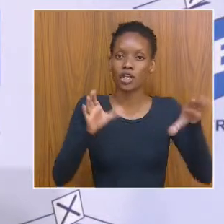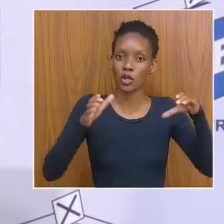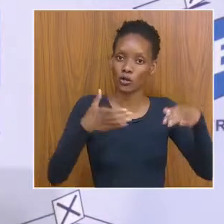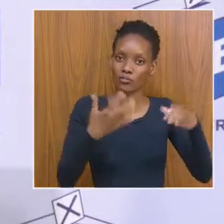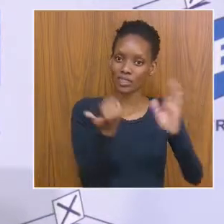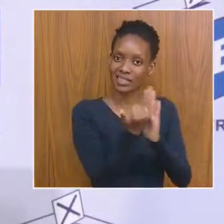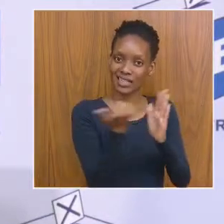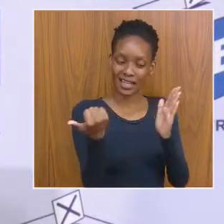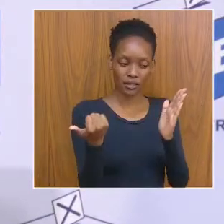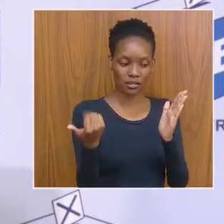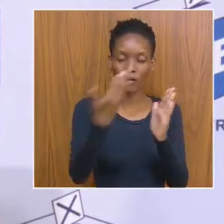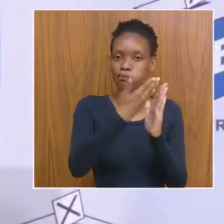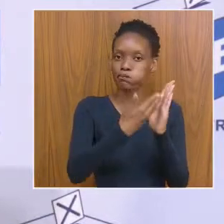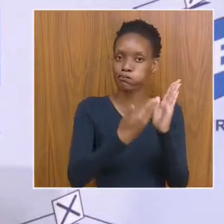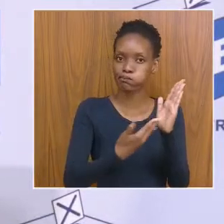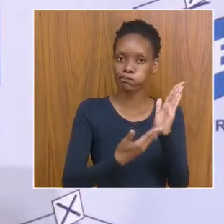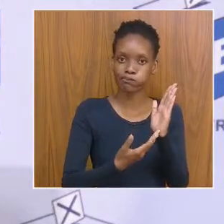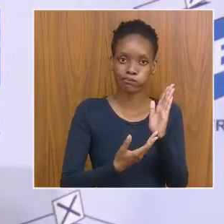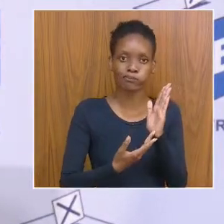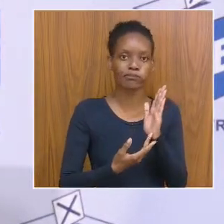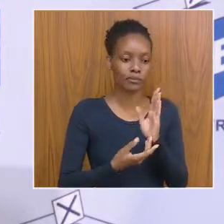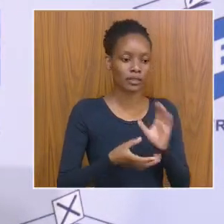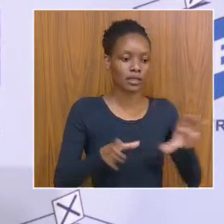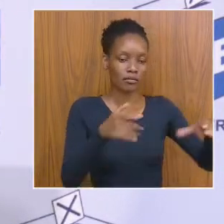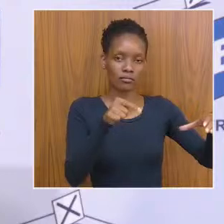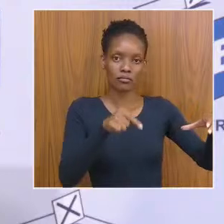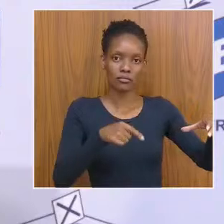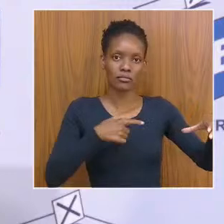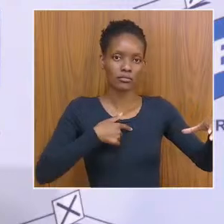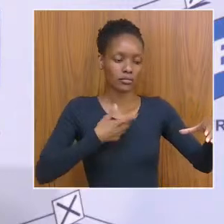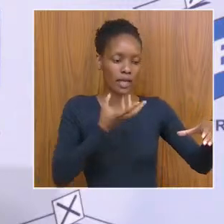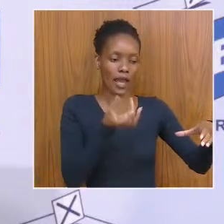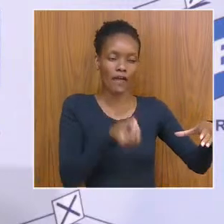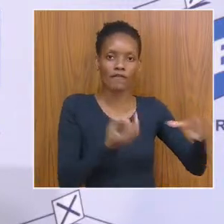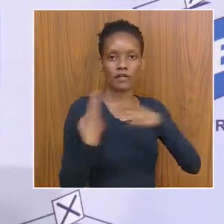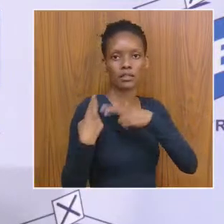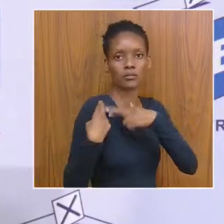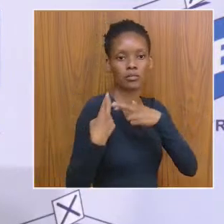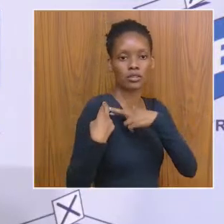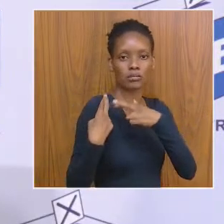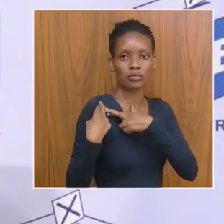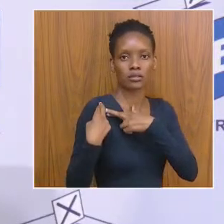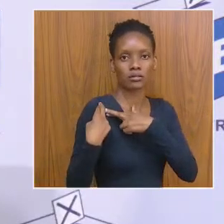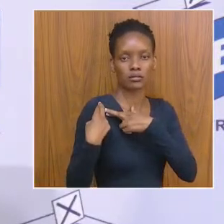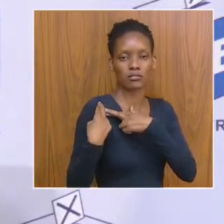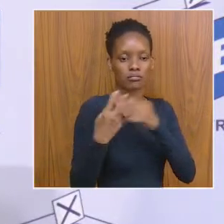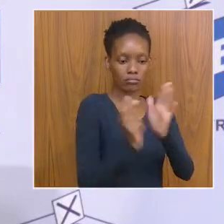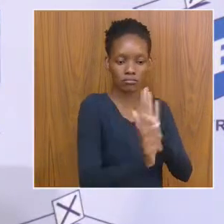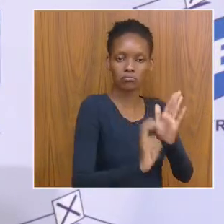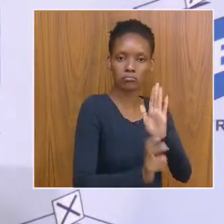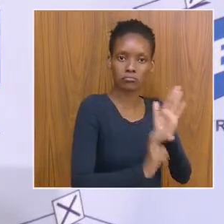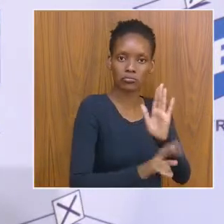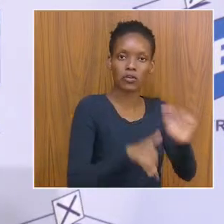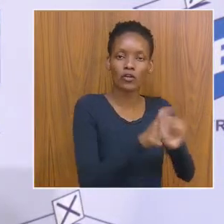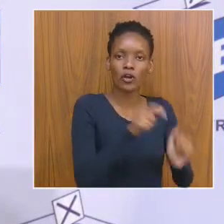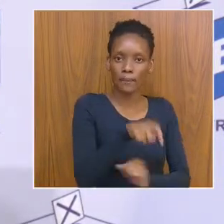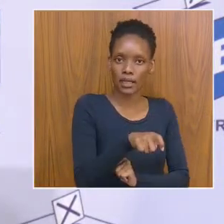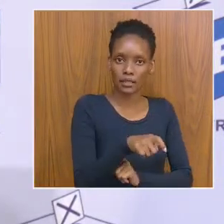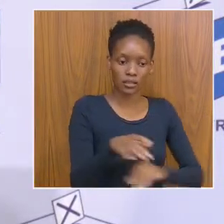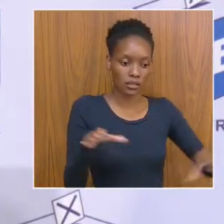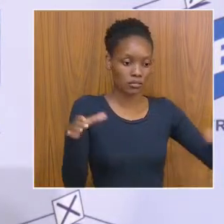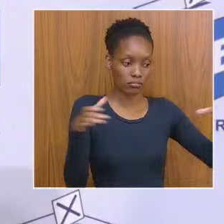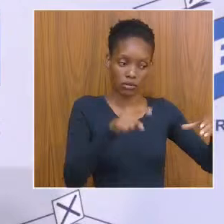body a number of obligations and duties. And the standard is that this organization